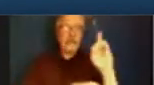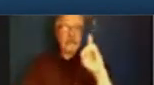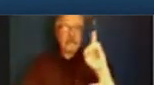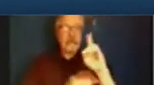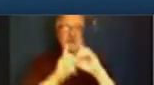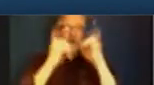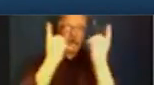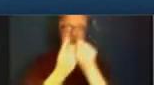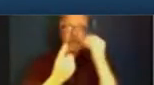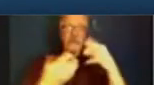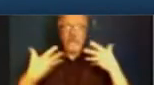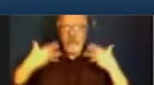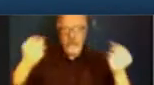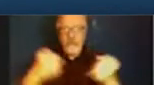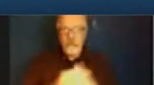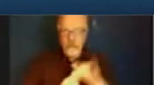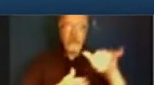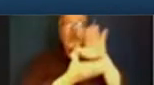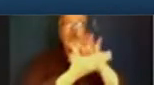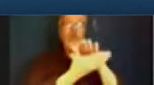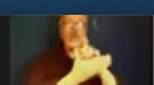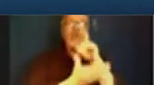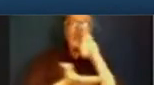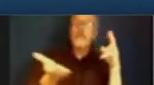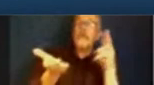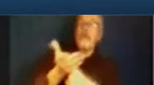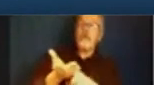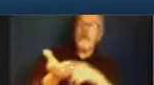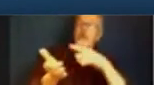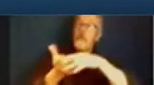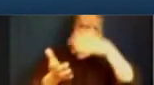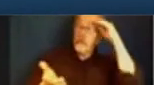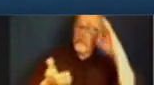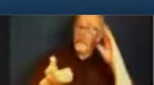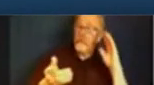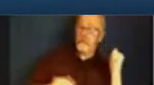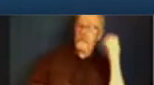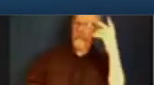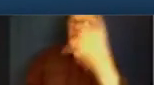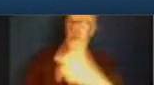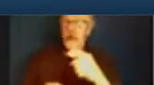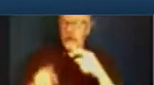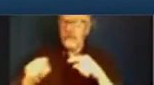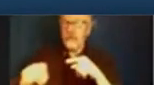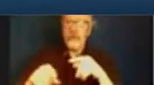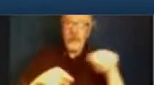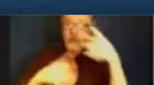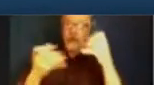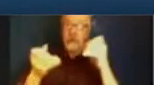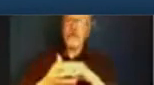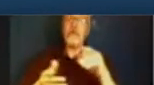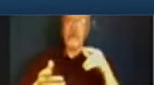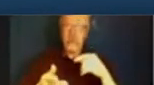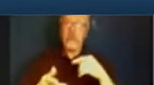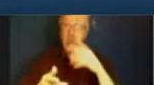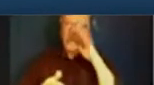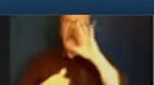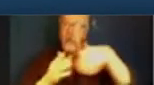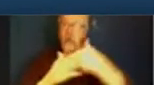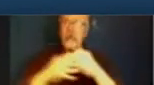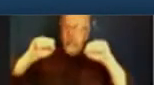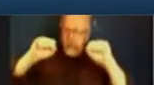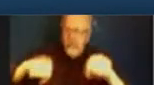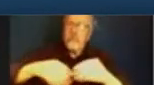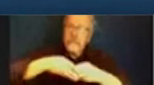or our local health partners can submit their requests and distribute these out to their community as best needed, whether that is